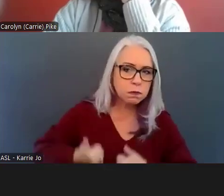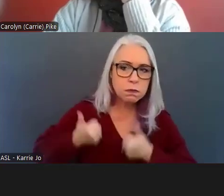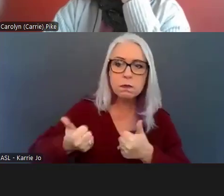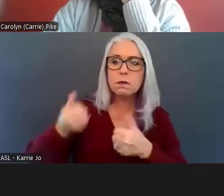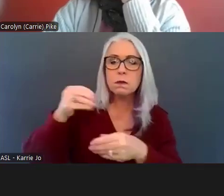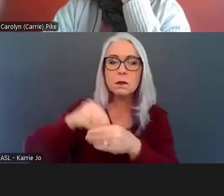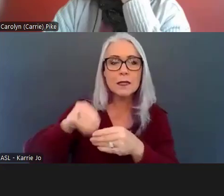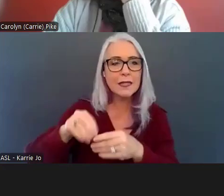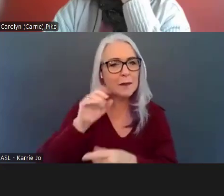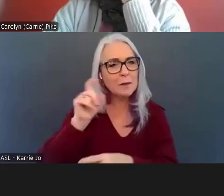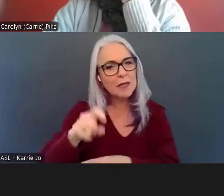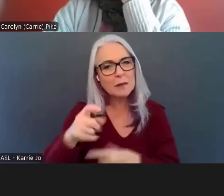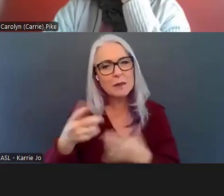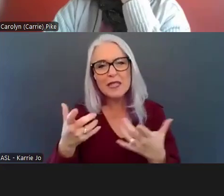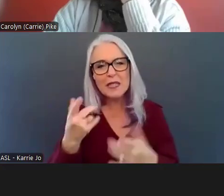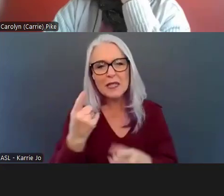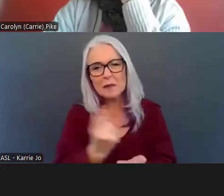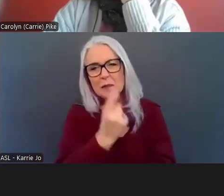It's got to be the right site.